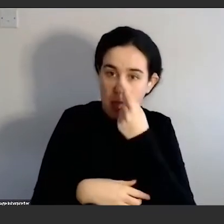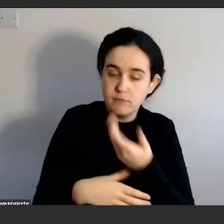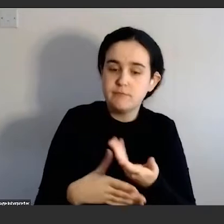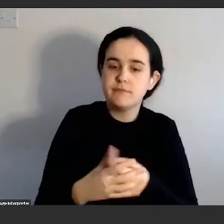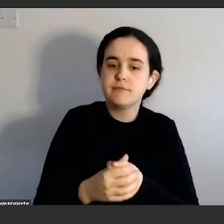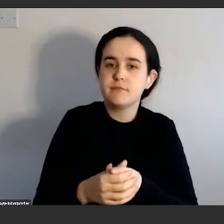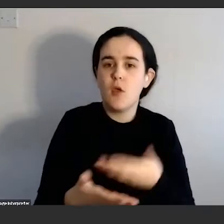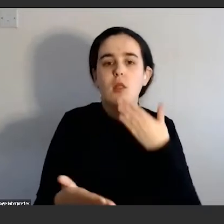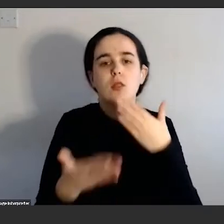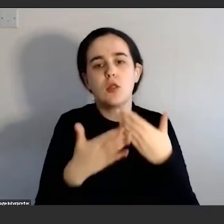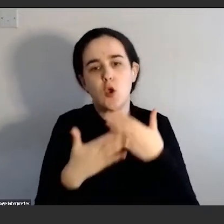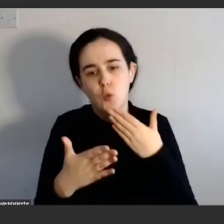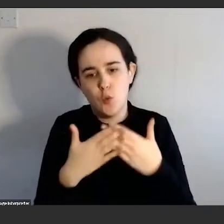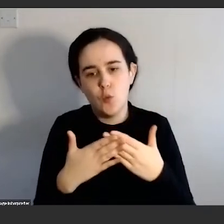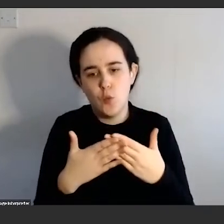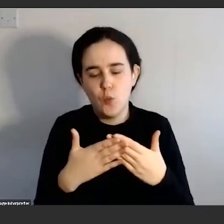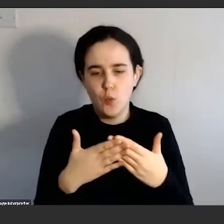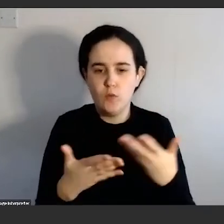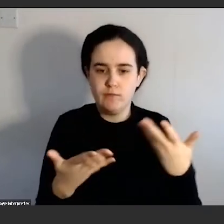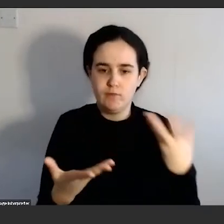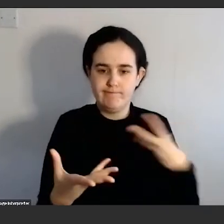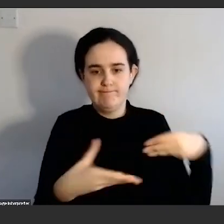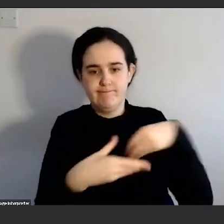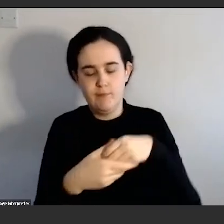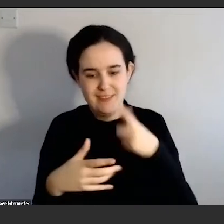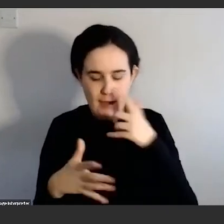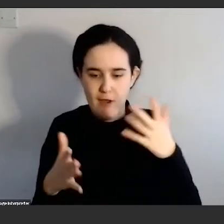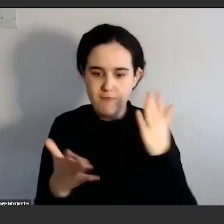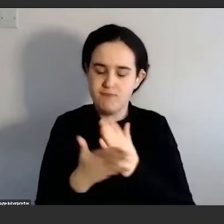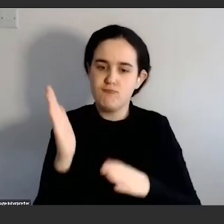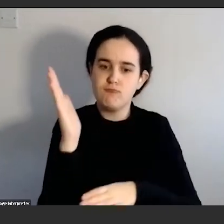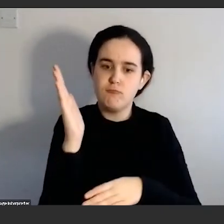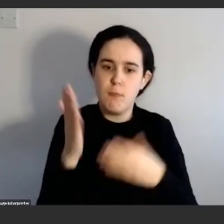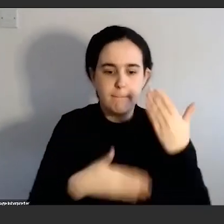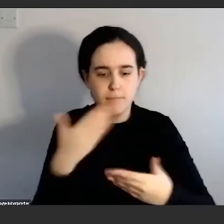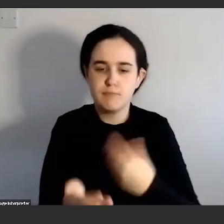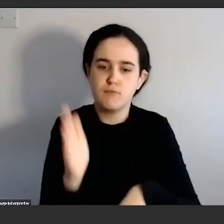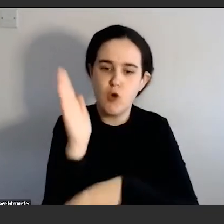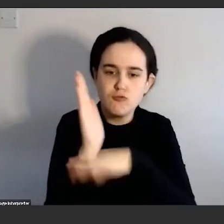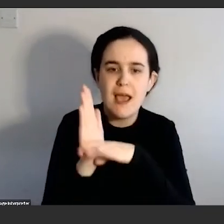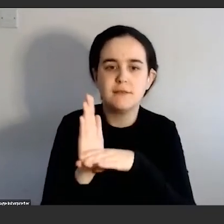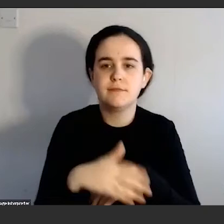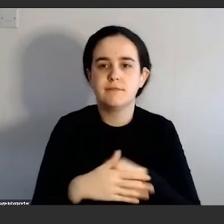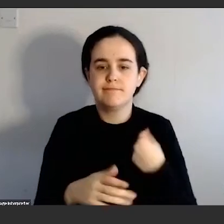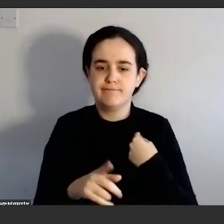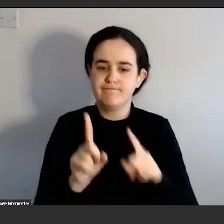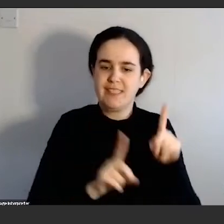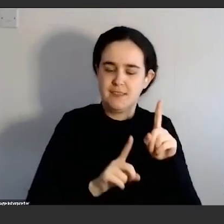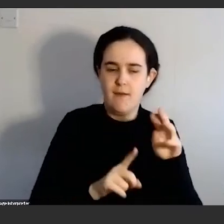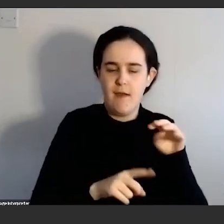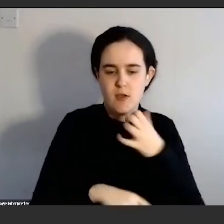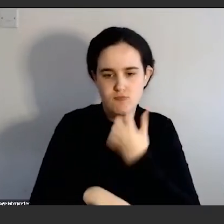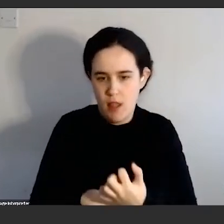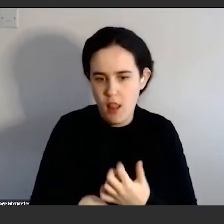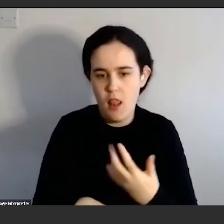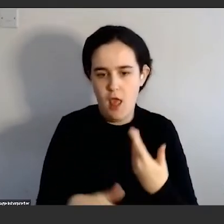the International Disability Alliance, and the governments of Norway and Ghana for convening this important event. And I'm very